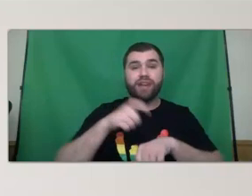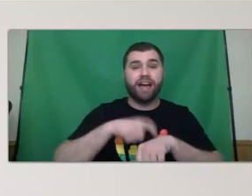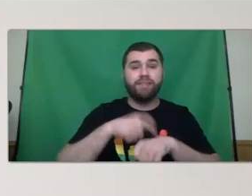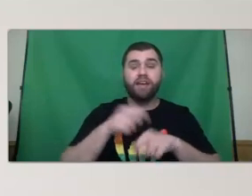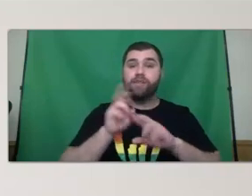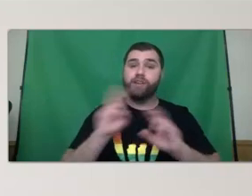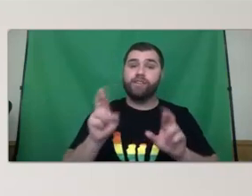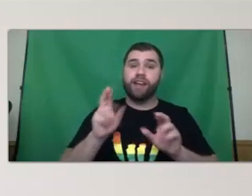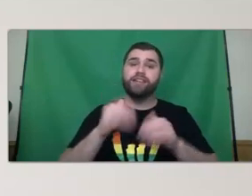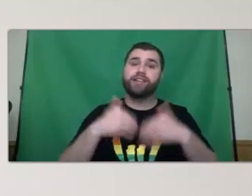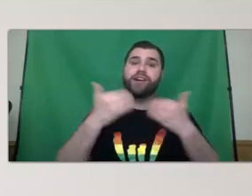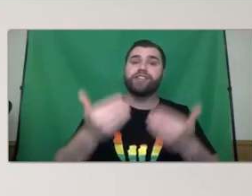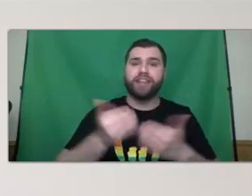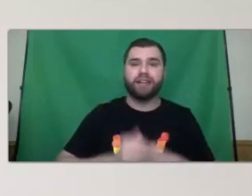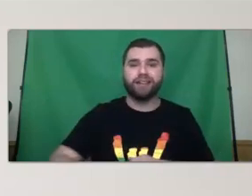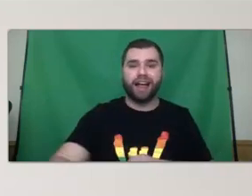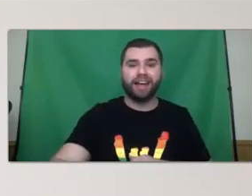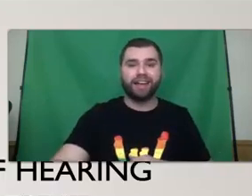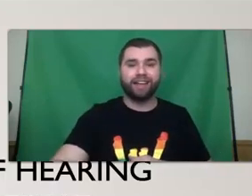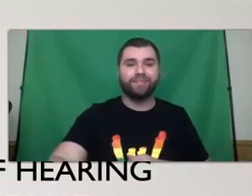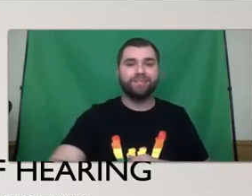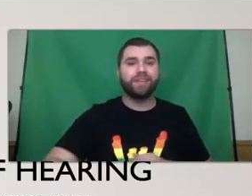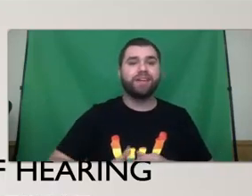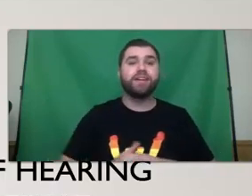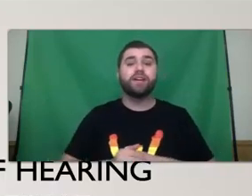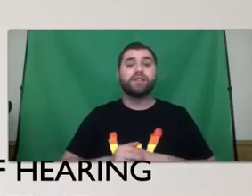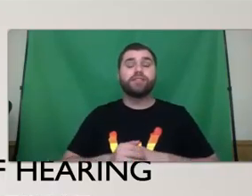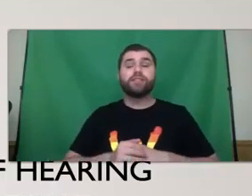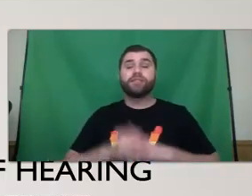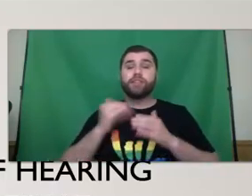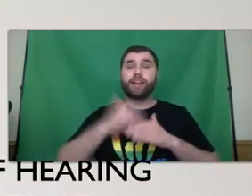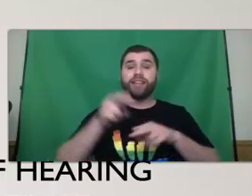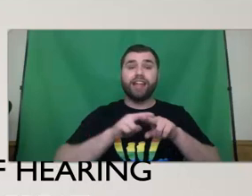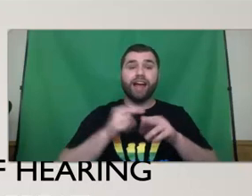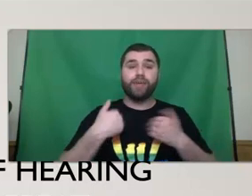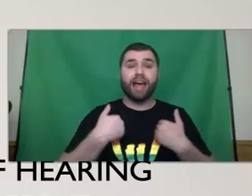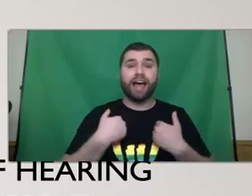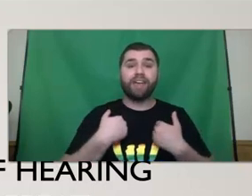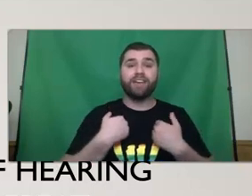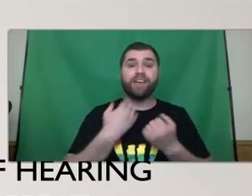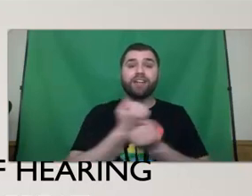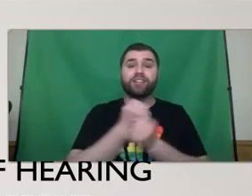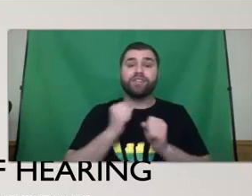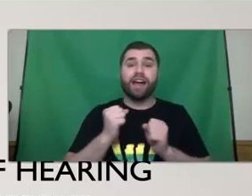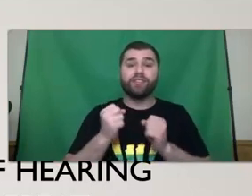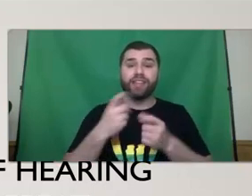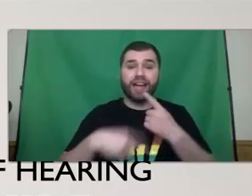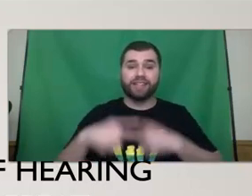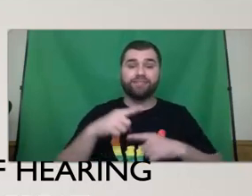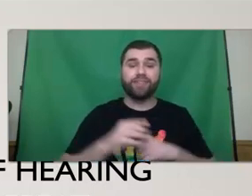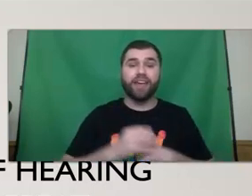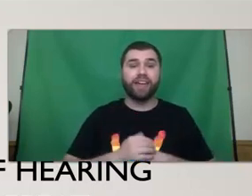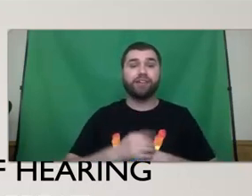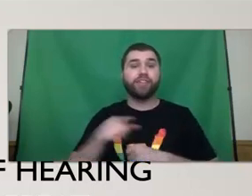few times, and when you're ready, let's go on to the next slide. So the next slide we have is survival